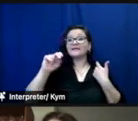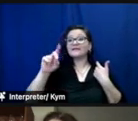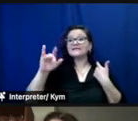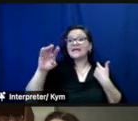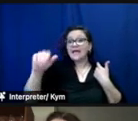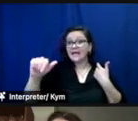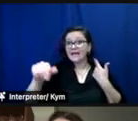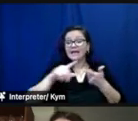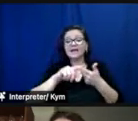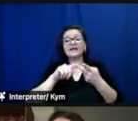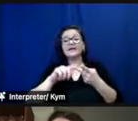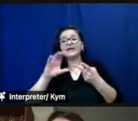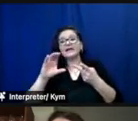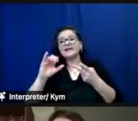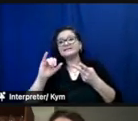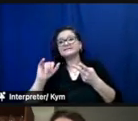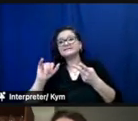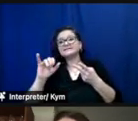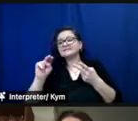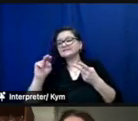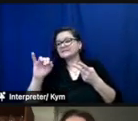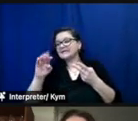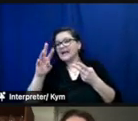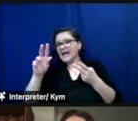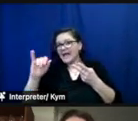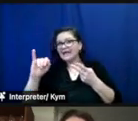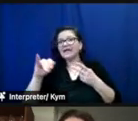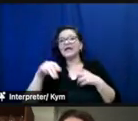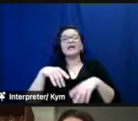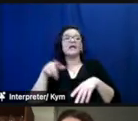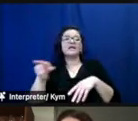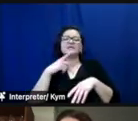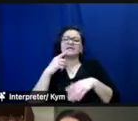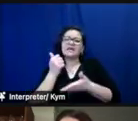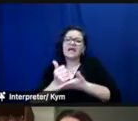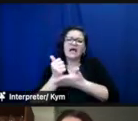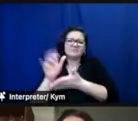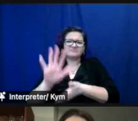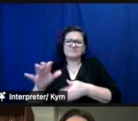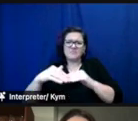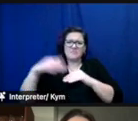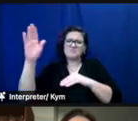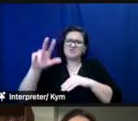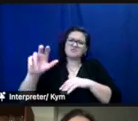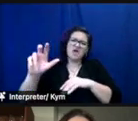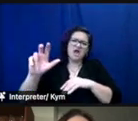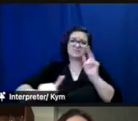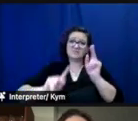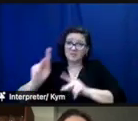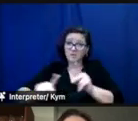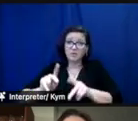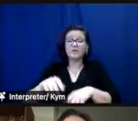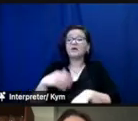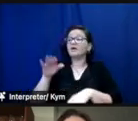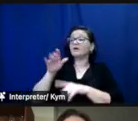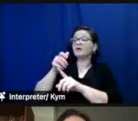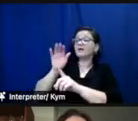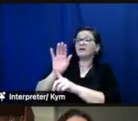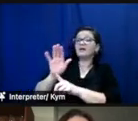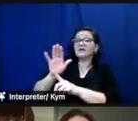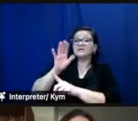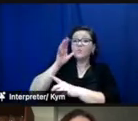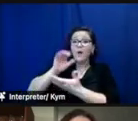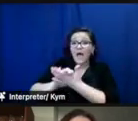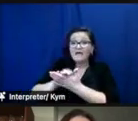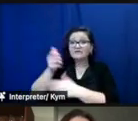said he assisted about 3,300 enslaved people. He and his wife would often get knocks on the door at night, and they'd bring people